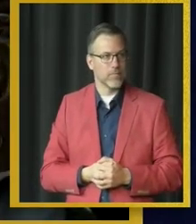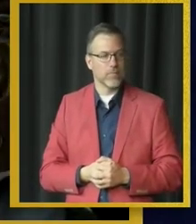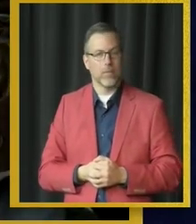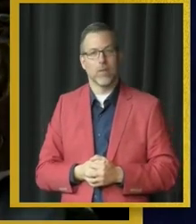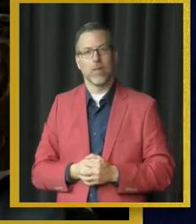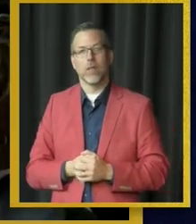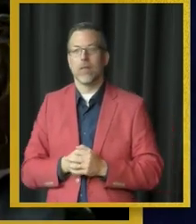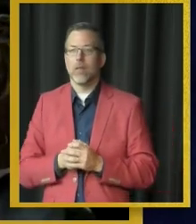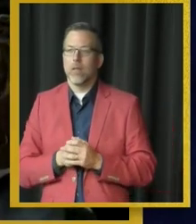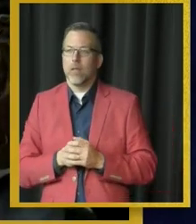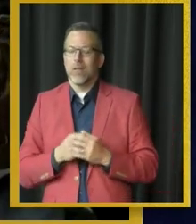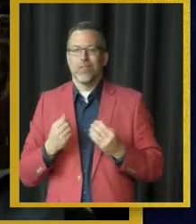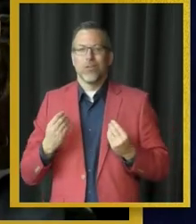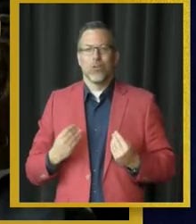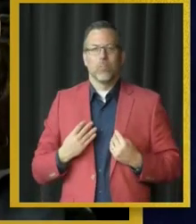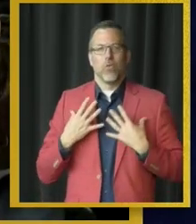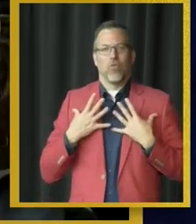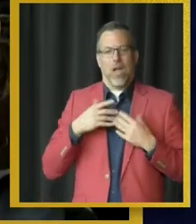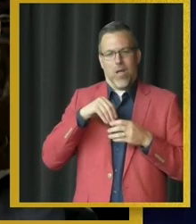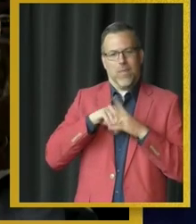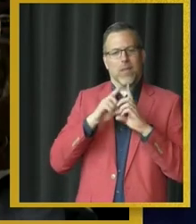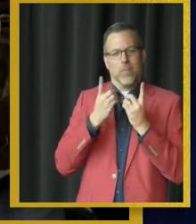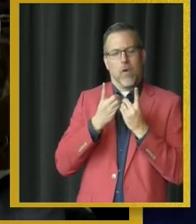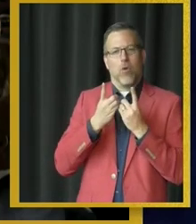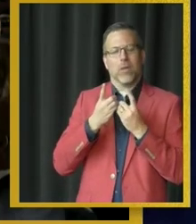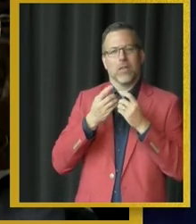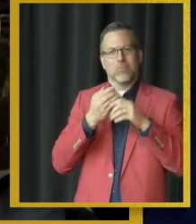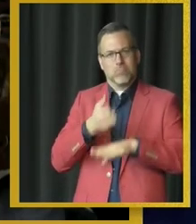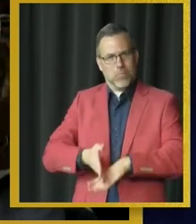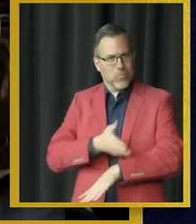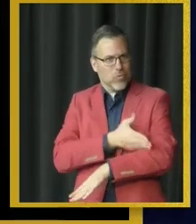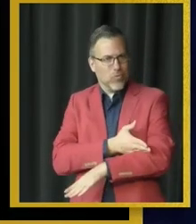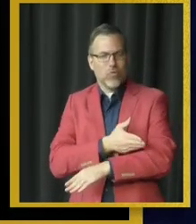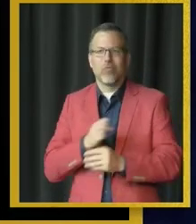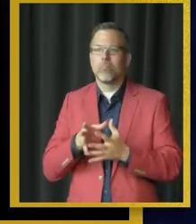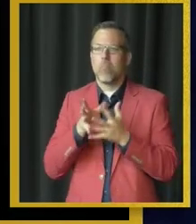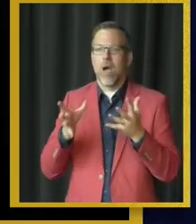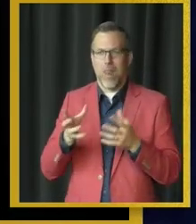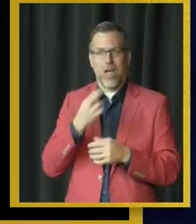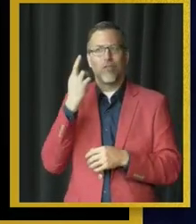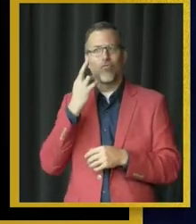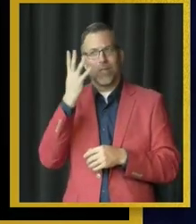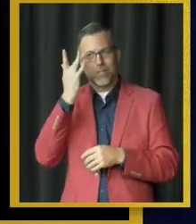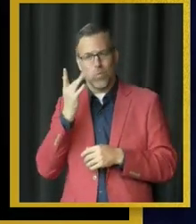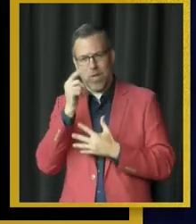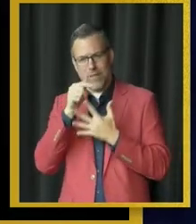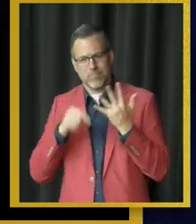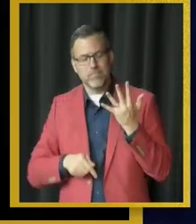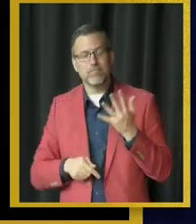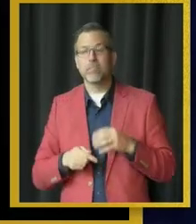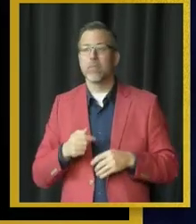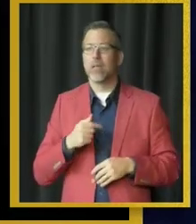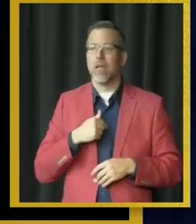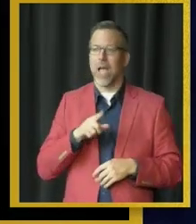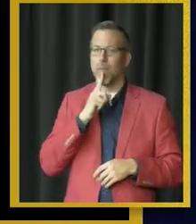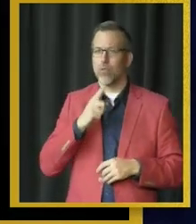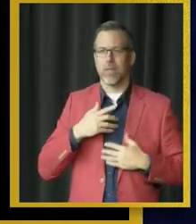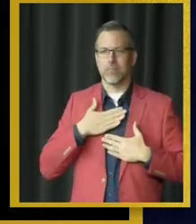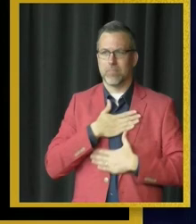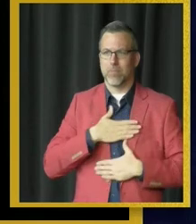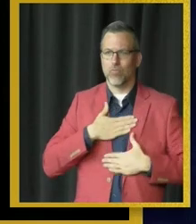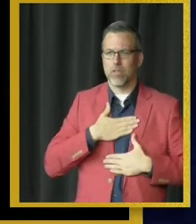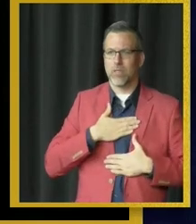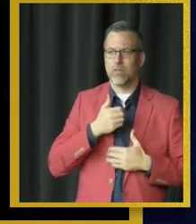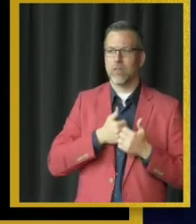Morale of the department has increased tremendously. There are a lot of reasons for that. I am deeply appreciative of